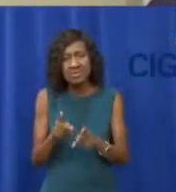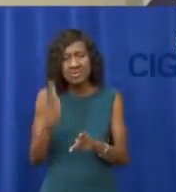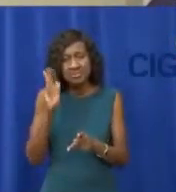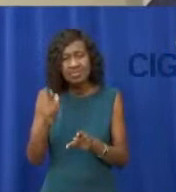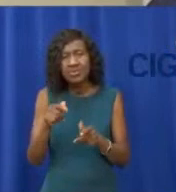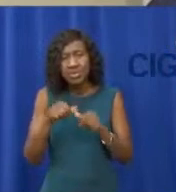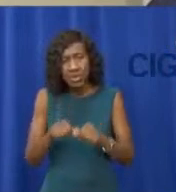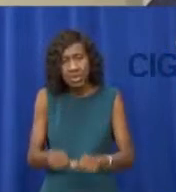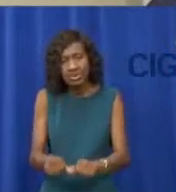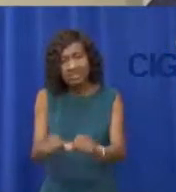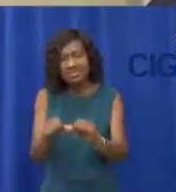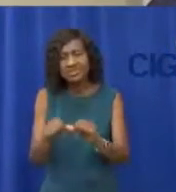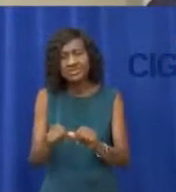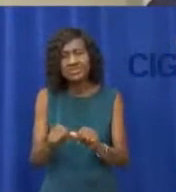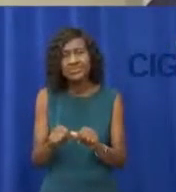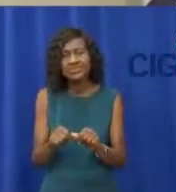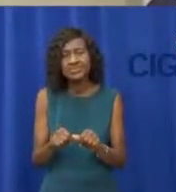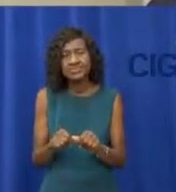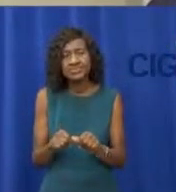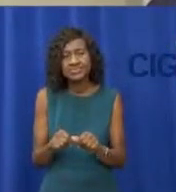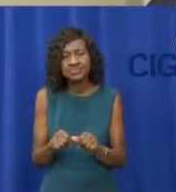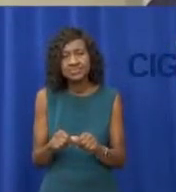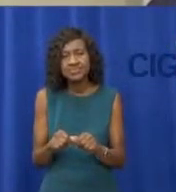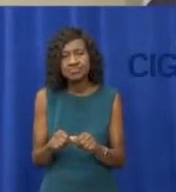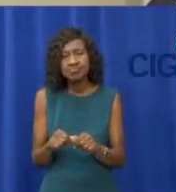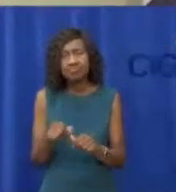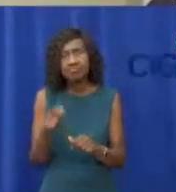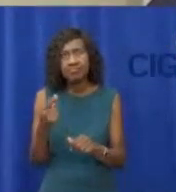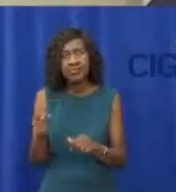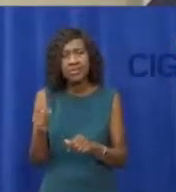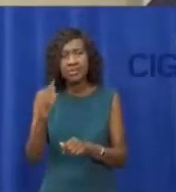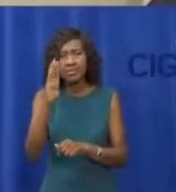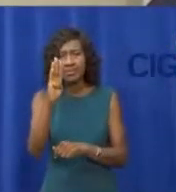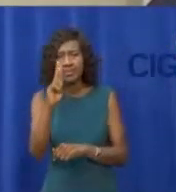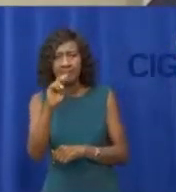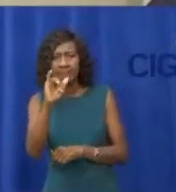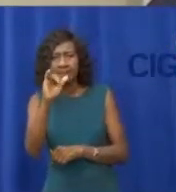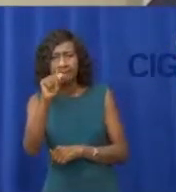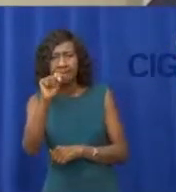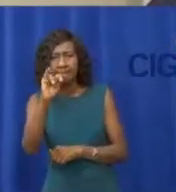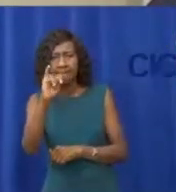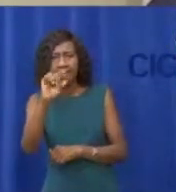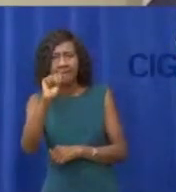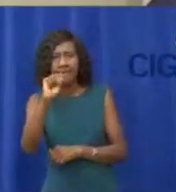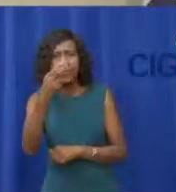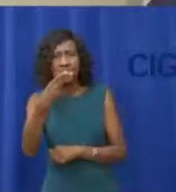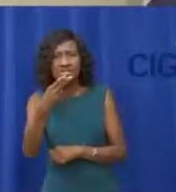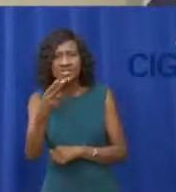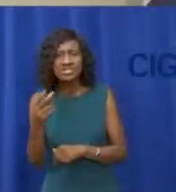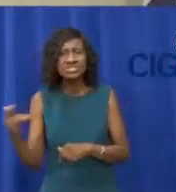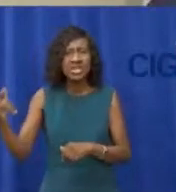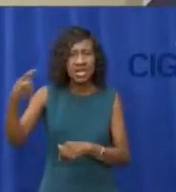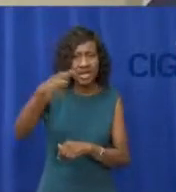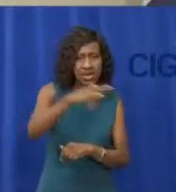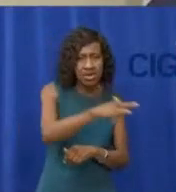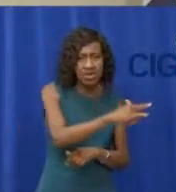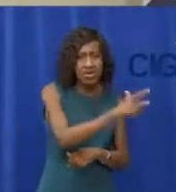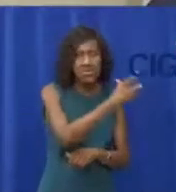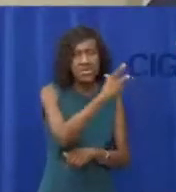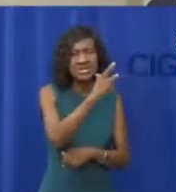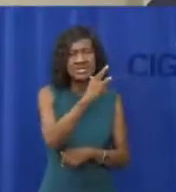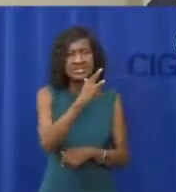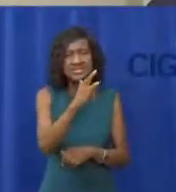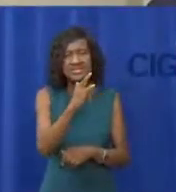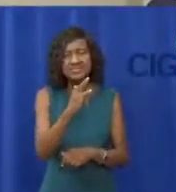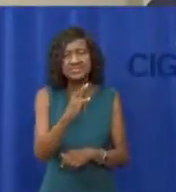more after today. On the British Airways flight, I think the Premier has put it very succinctly and very clearly,